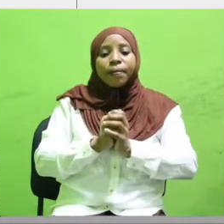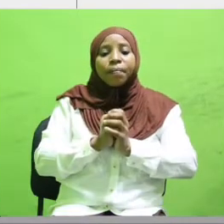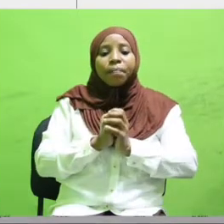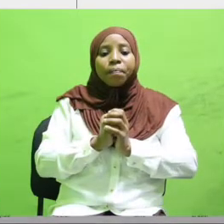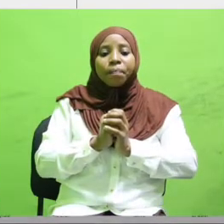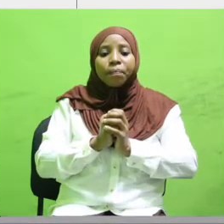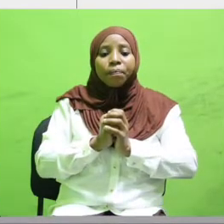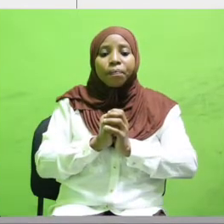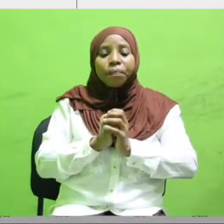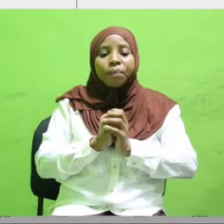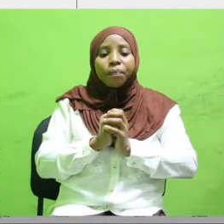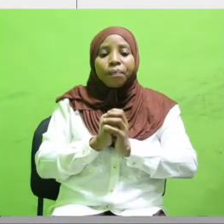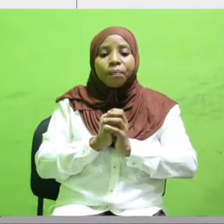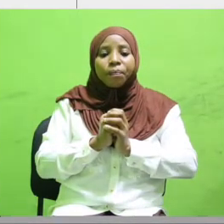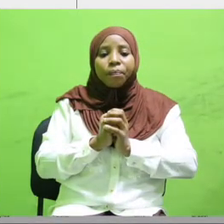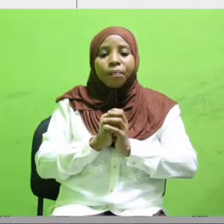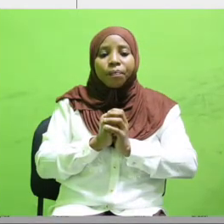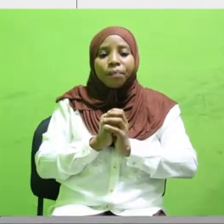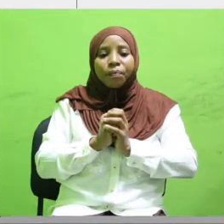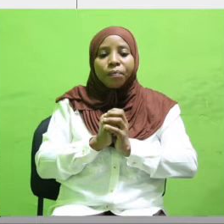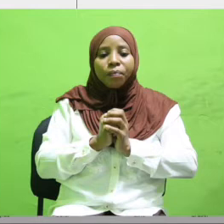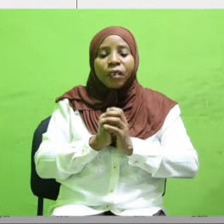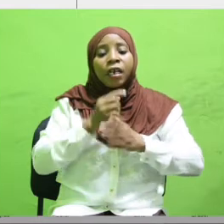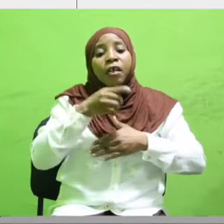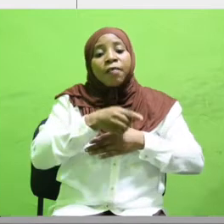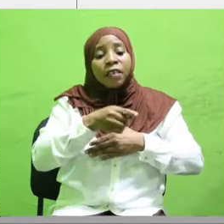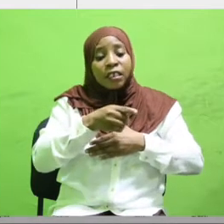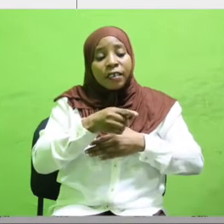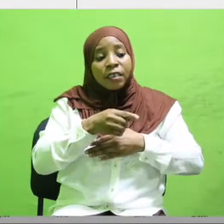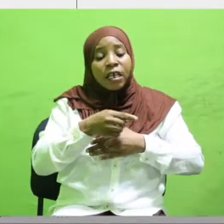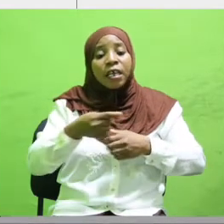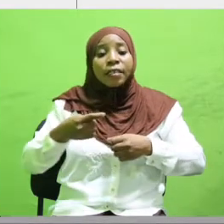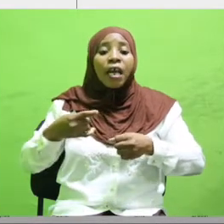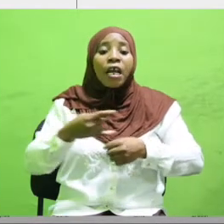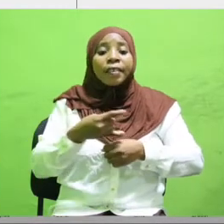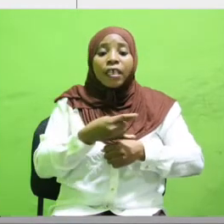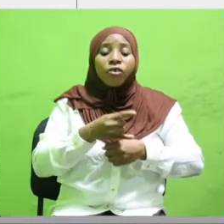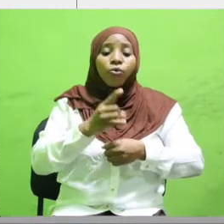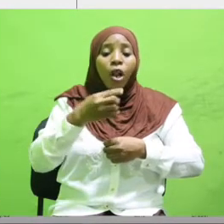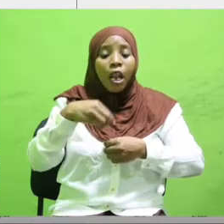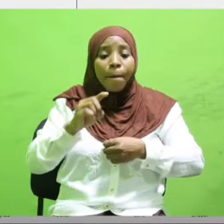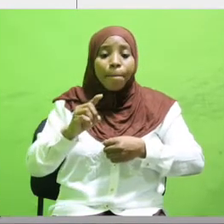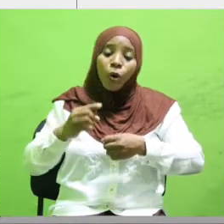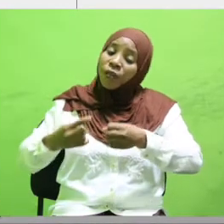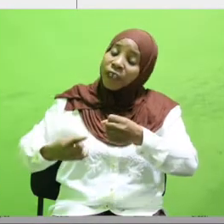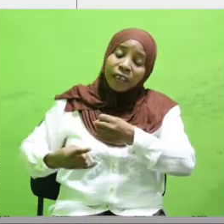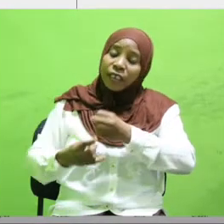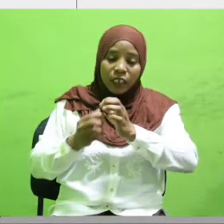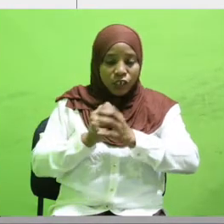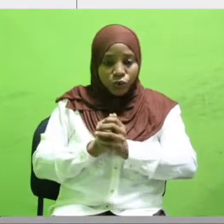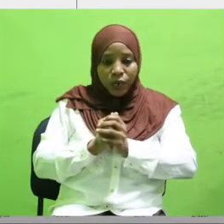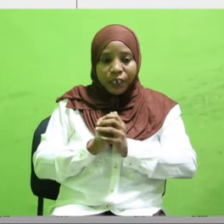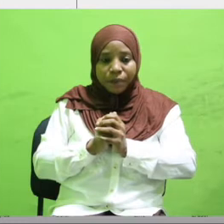They reproduce both sexually and asexually. So we know that as any fungi, they can reproduce sexually